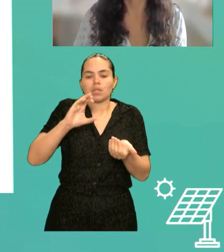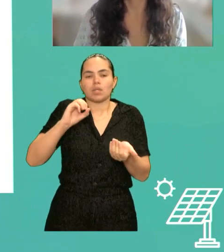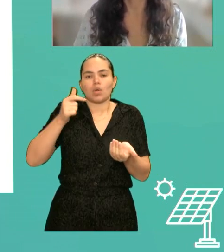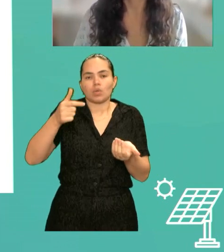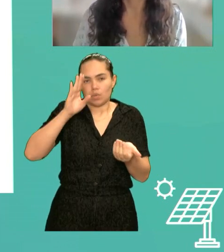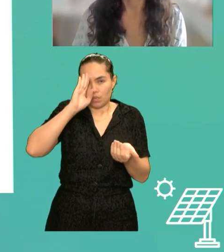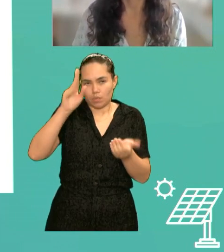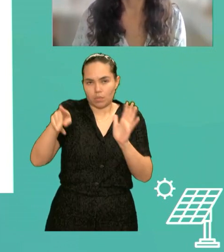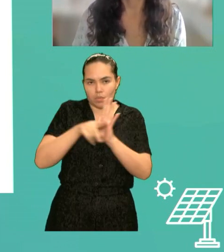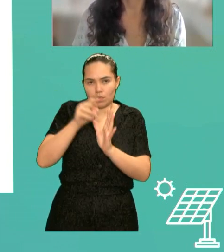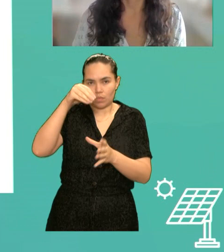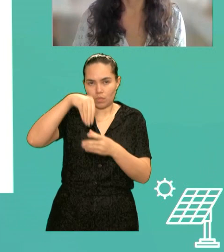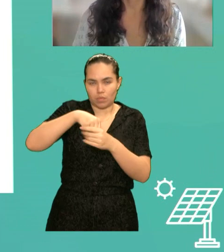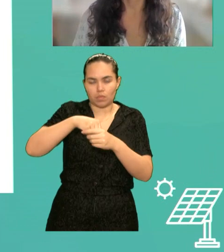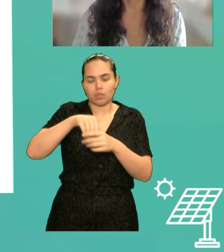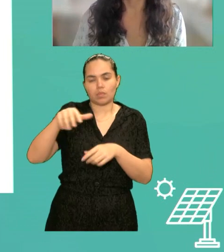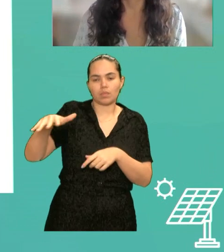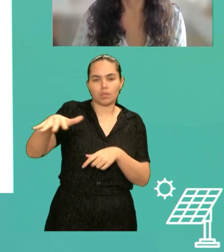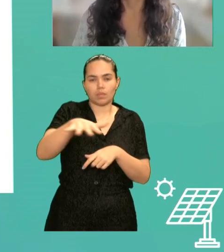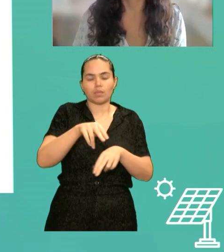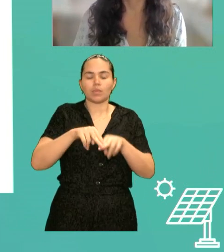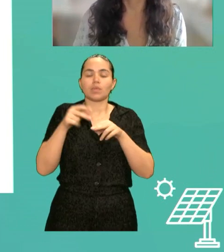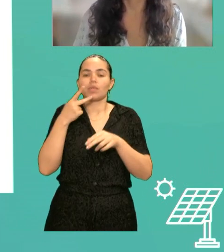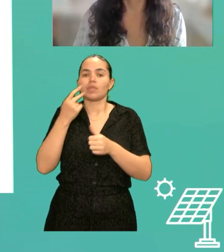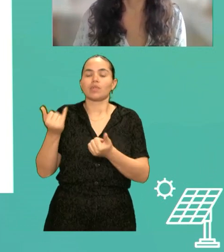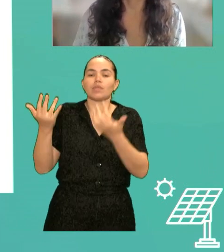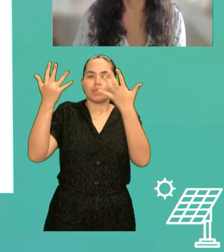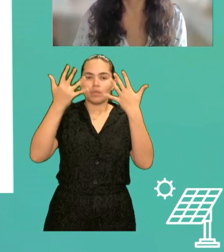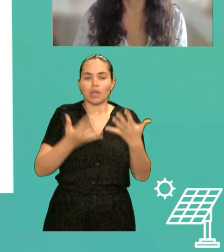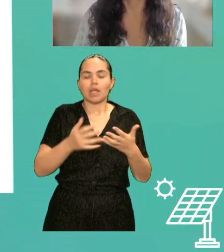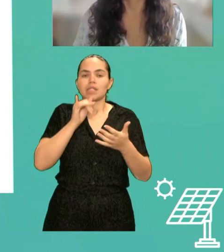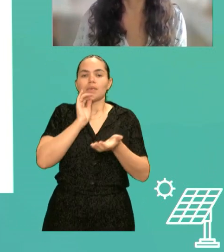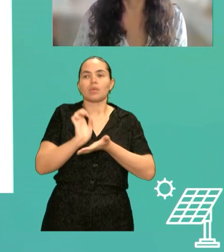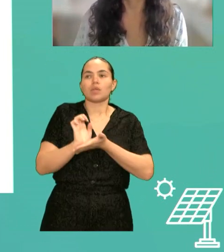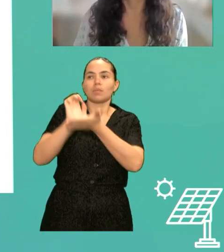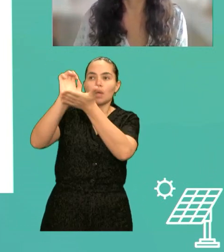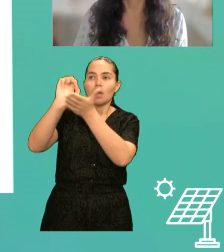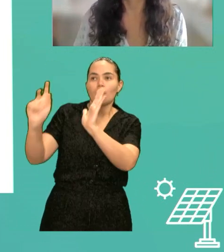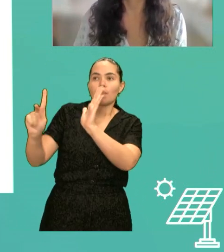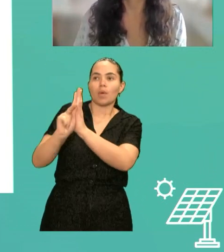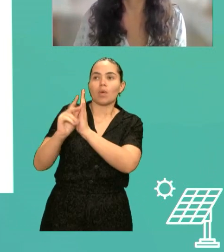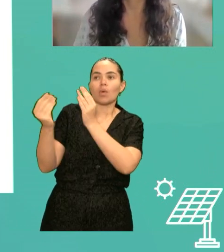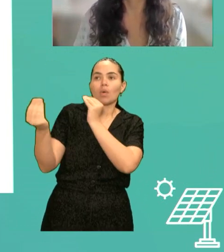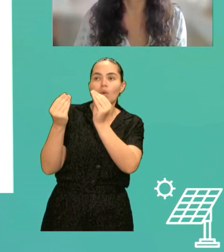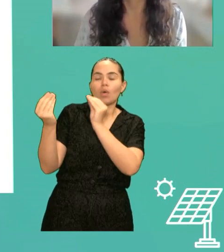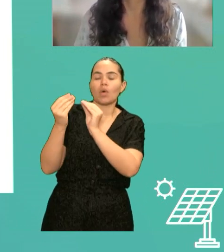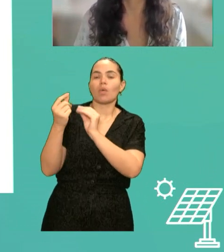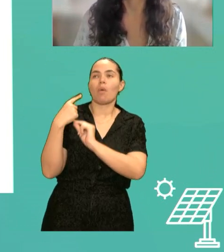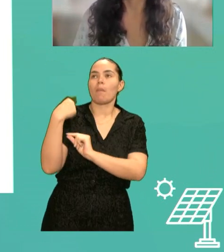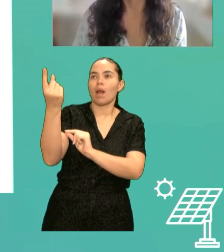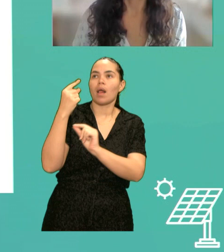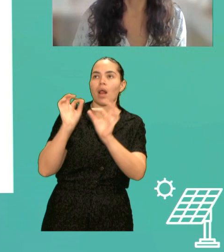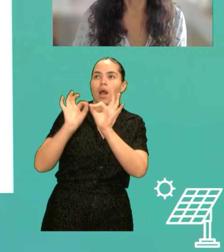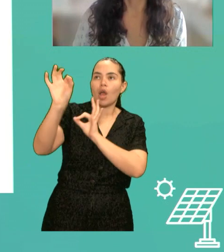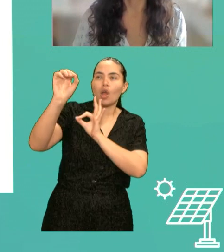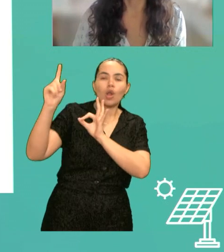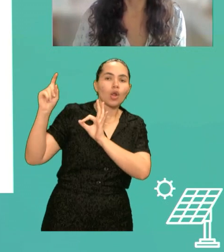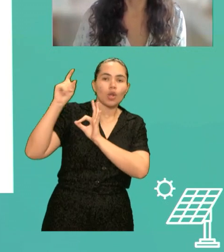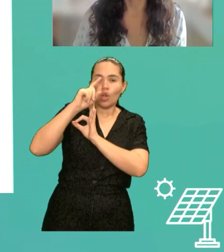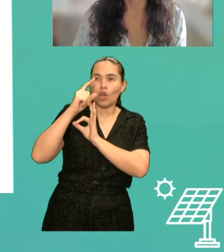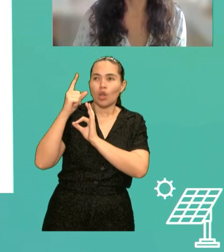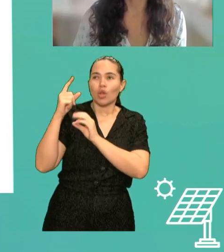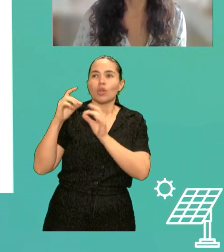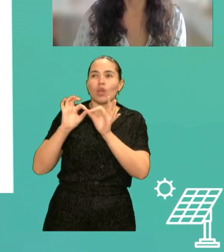When we talk about hydrogen exportation and thinking about our